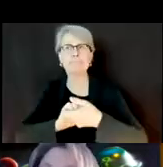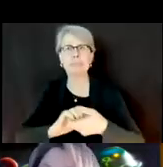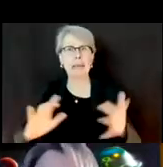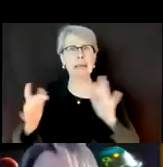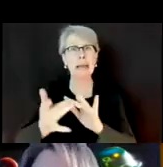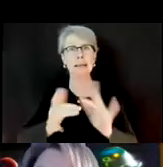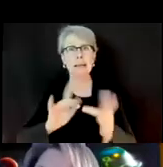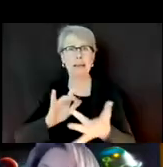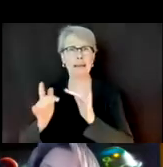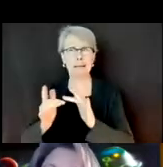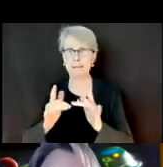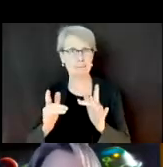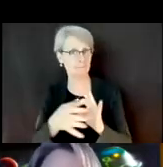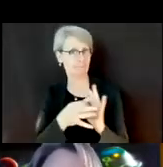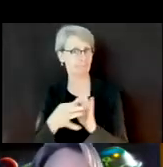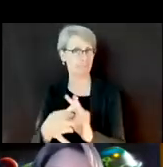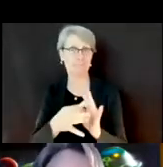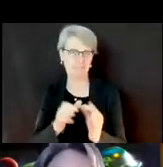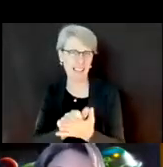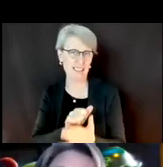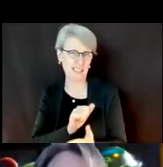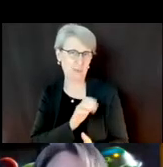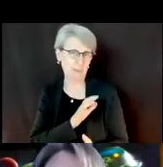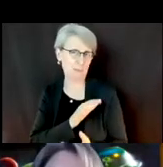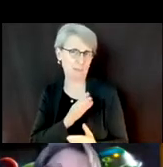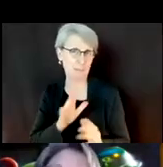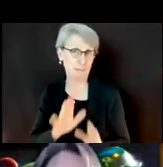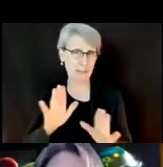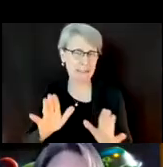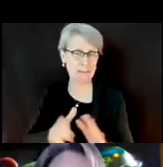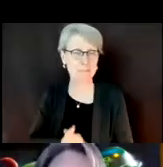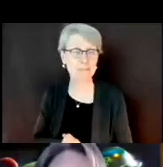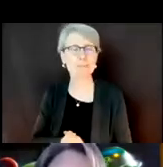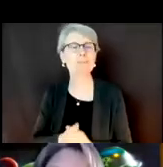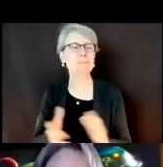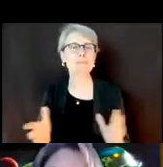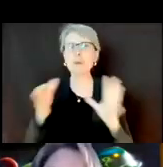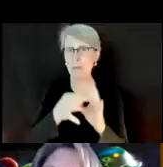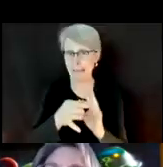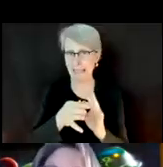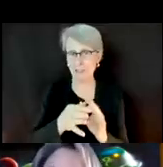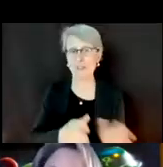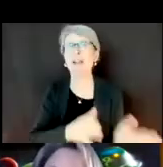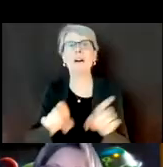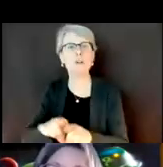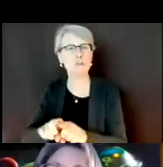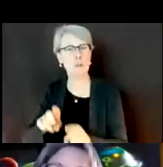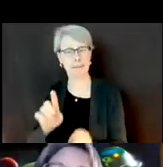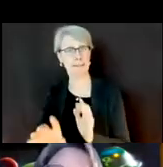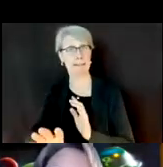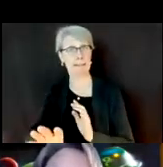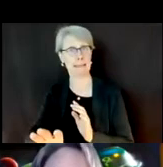connecting humans, ultimately, which then flows into the fact that it's about beginnings. It's about